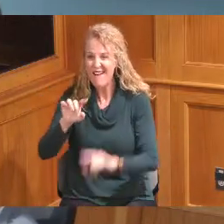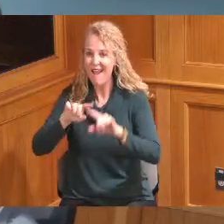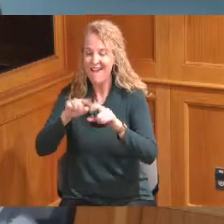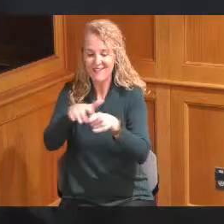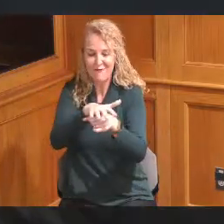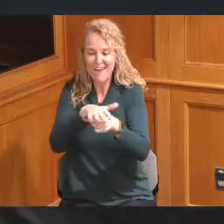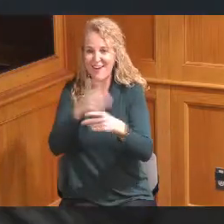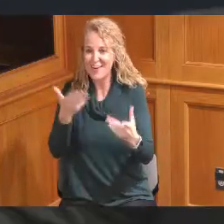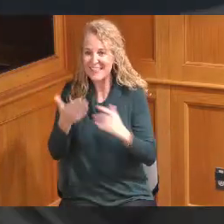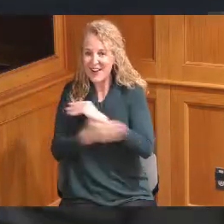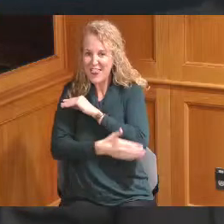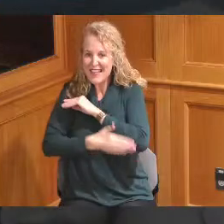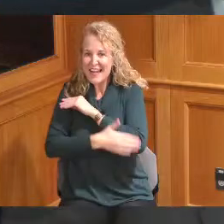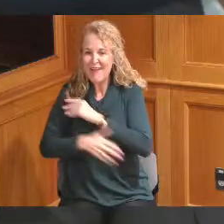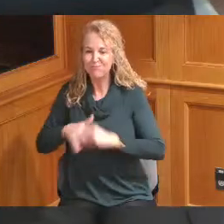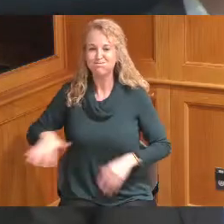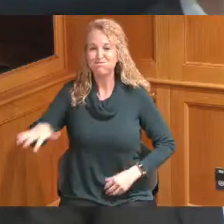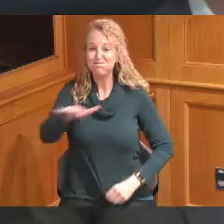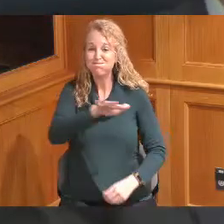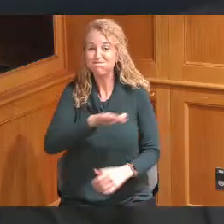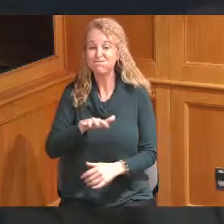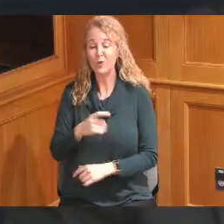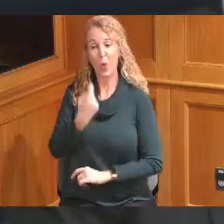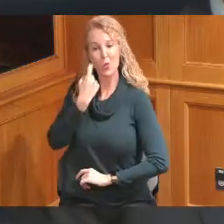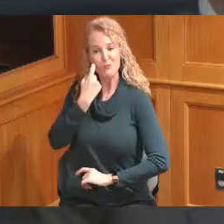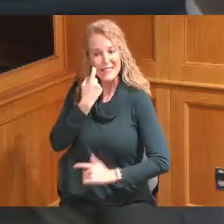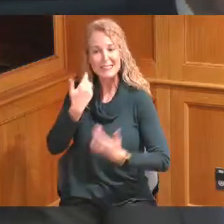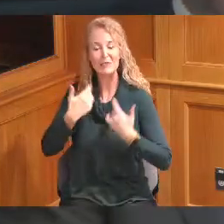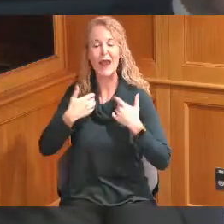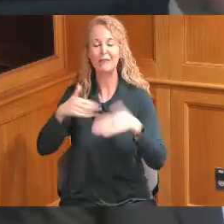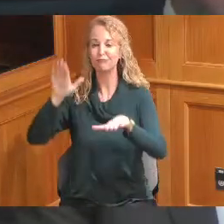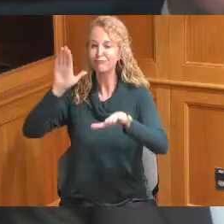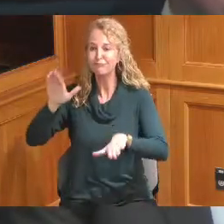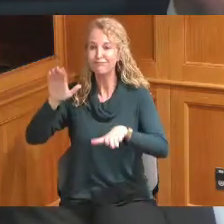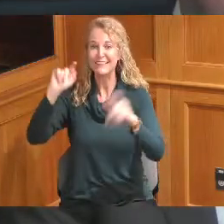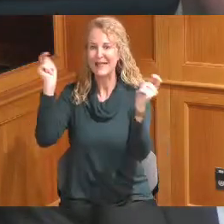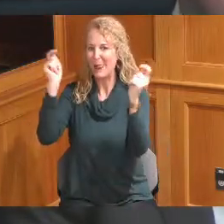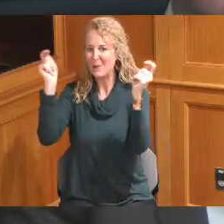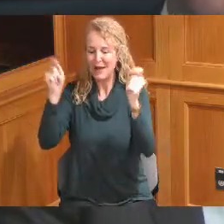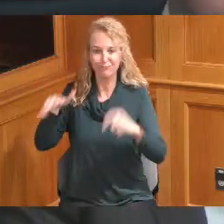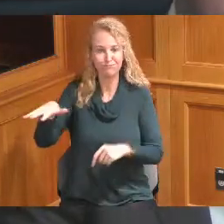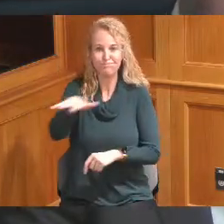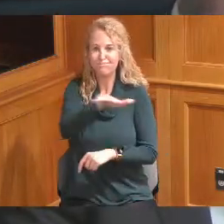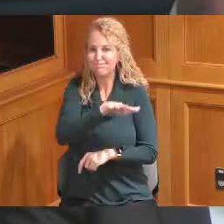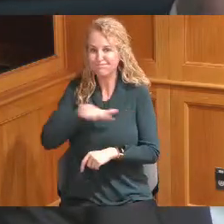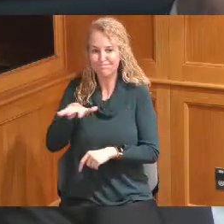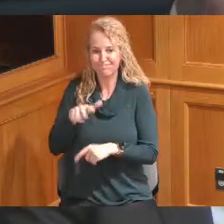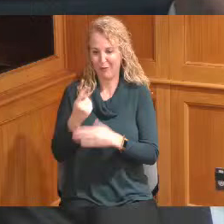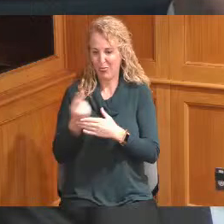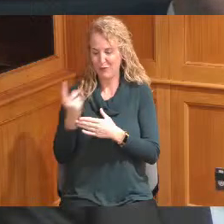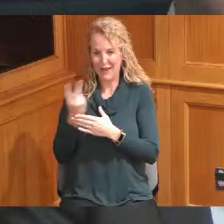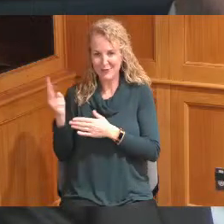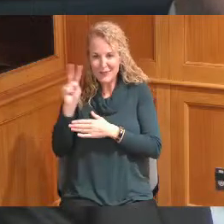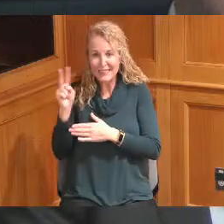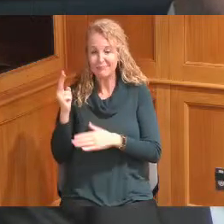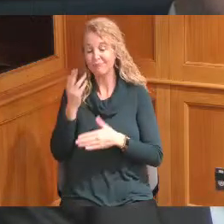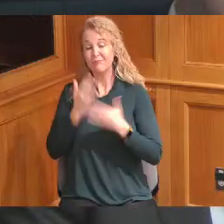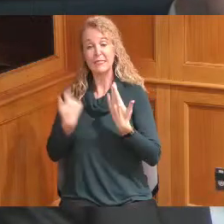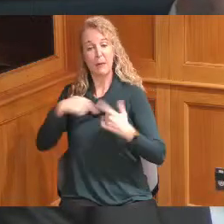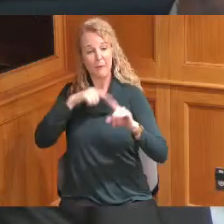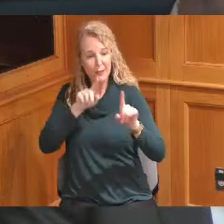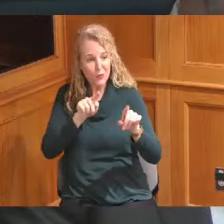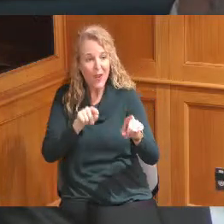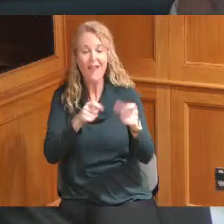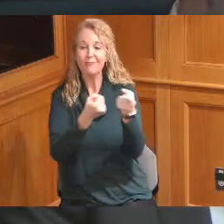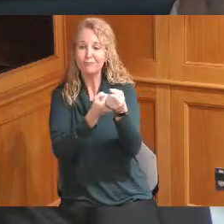in Hamilton County, and there were swearings in all over the place within the last couple of weeks. Some of us attended some of those